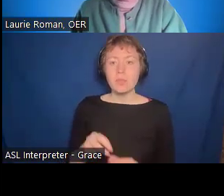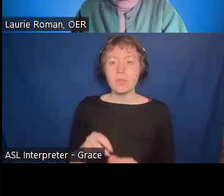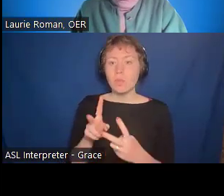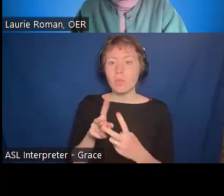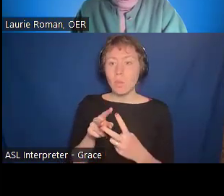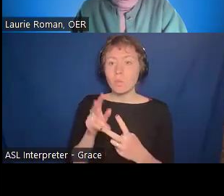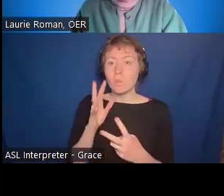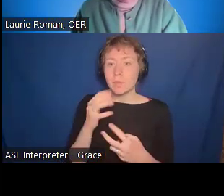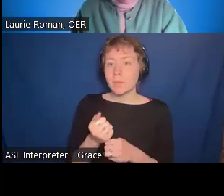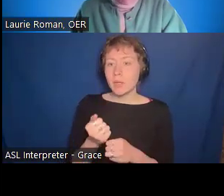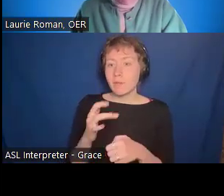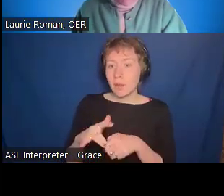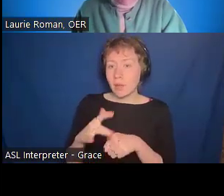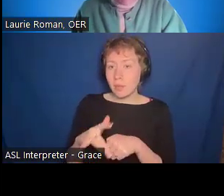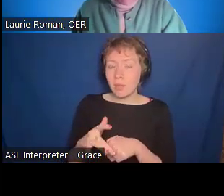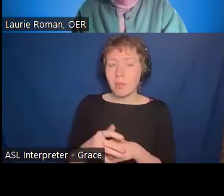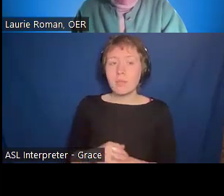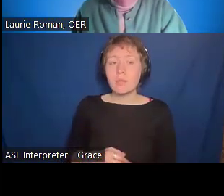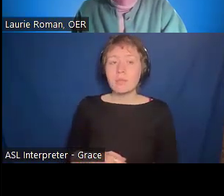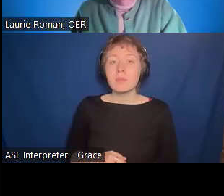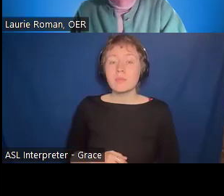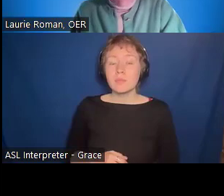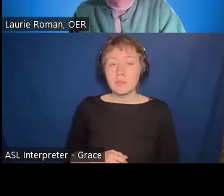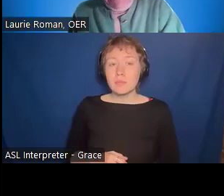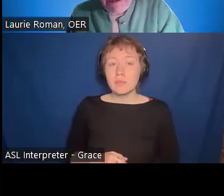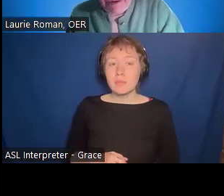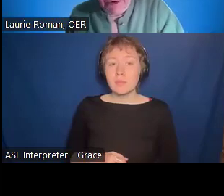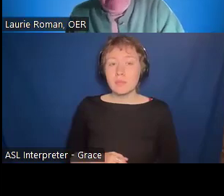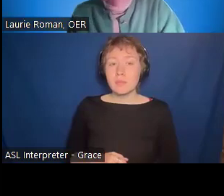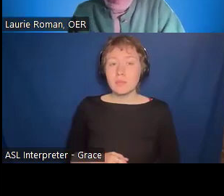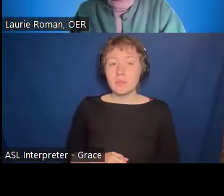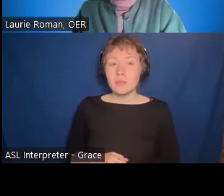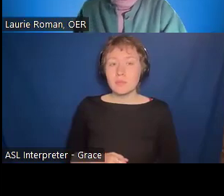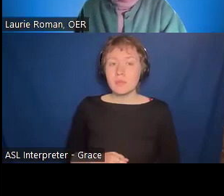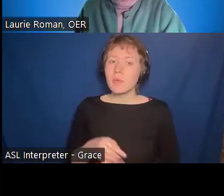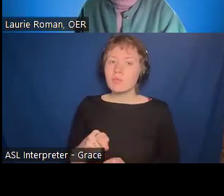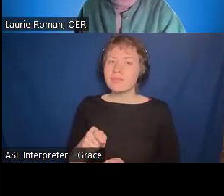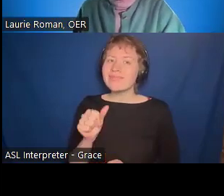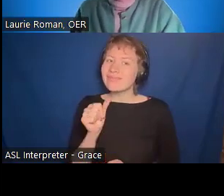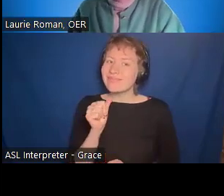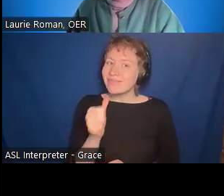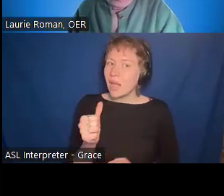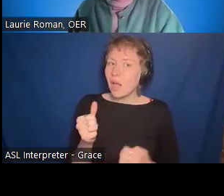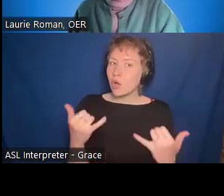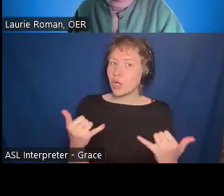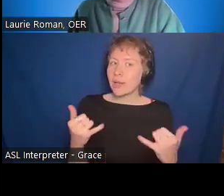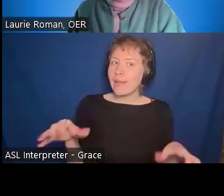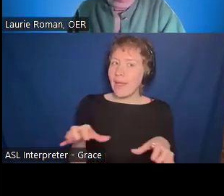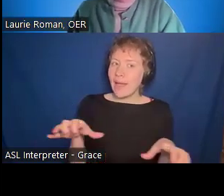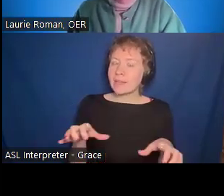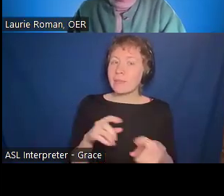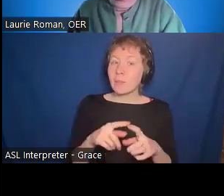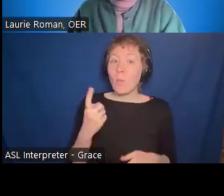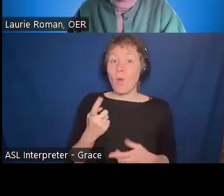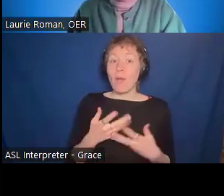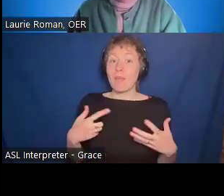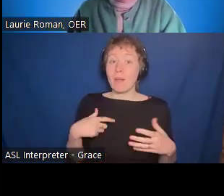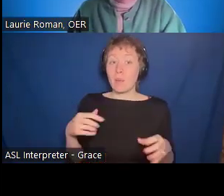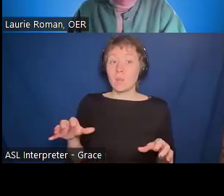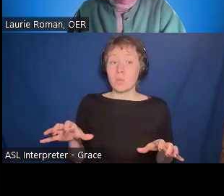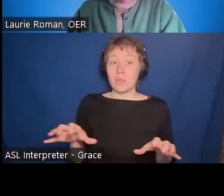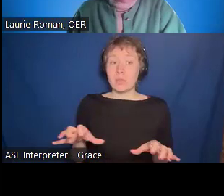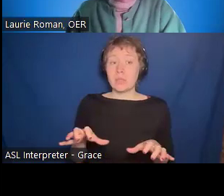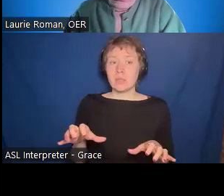One thing that we have done with those, and why they are not yet currently active, is, let me just jumping down to